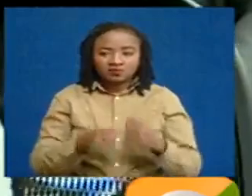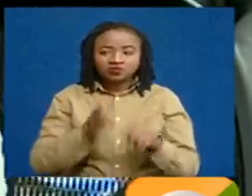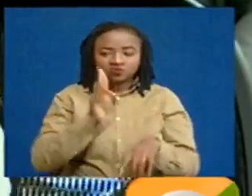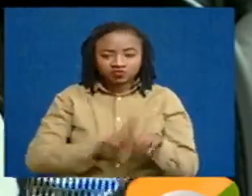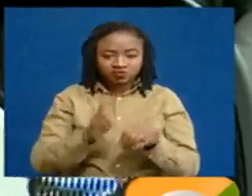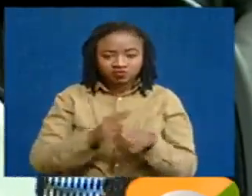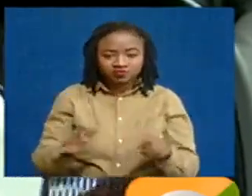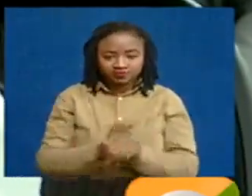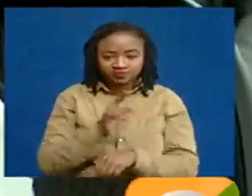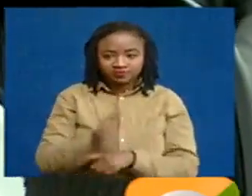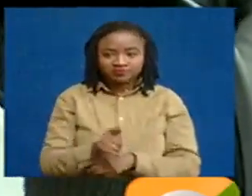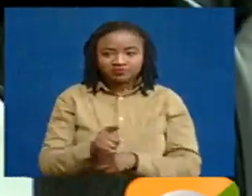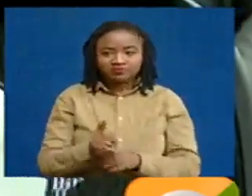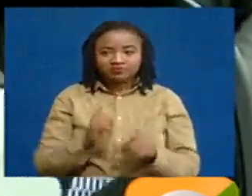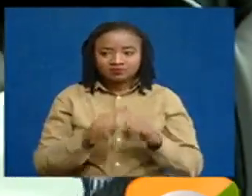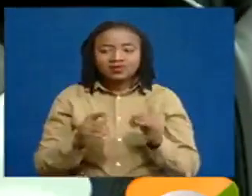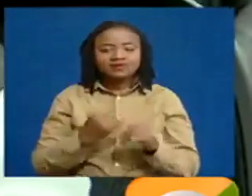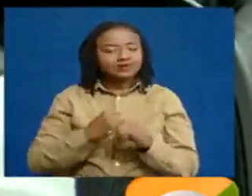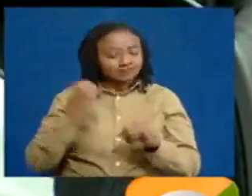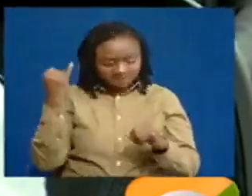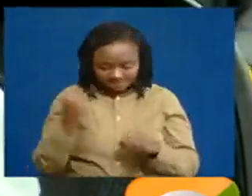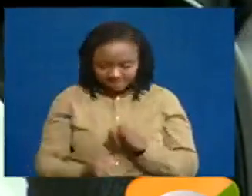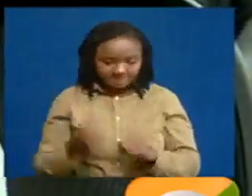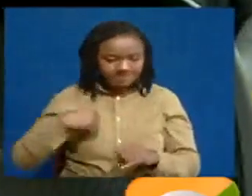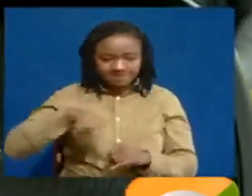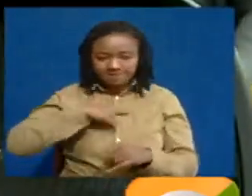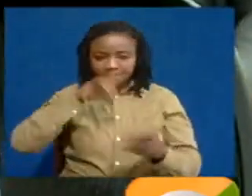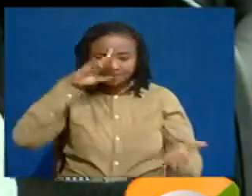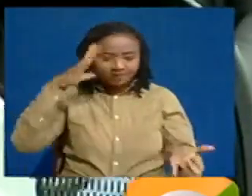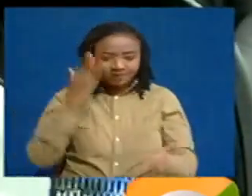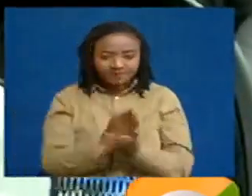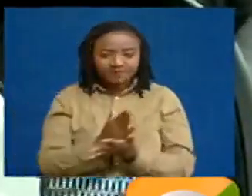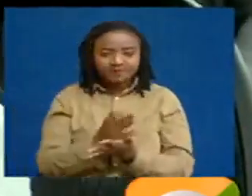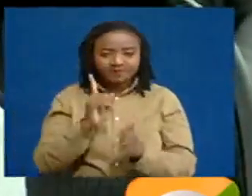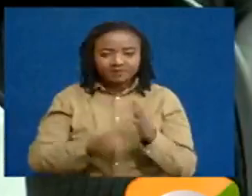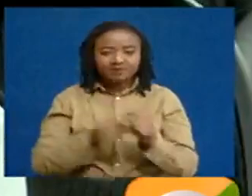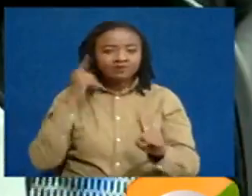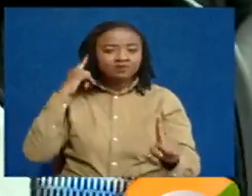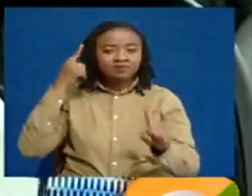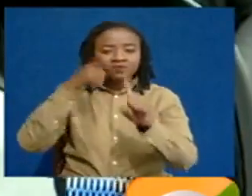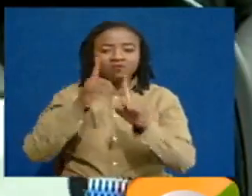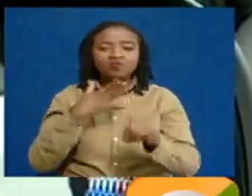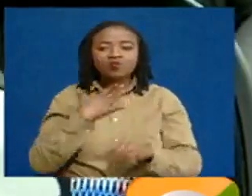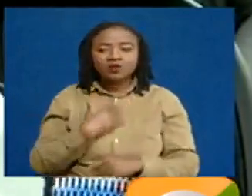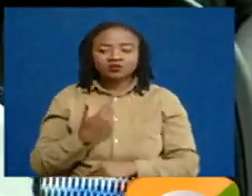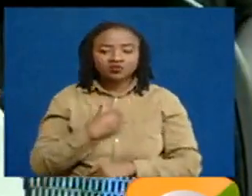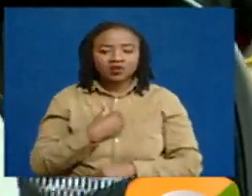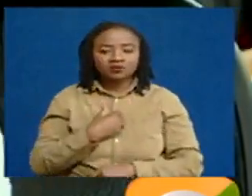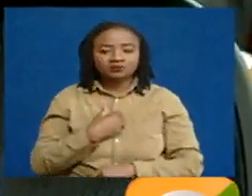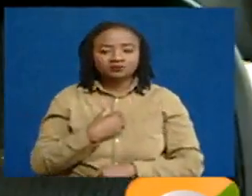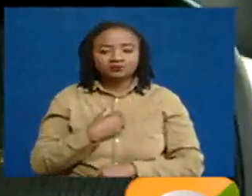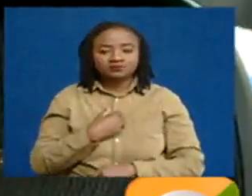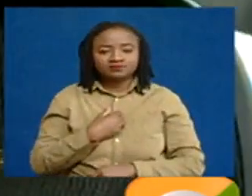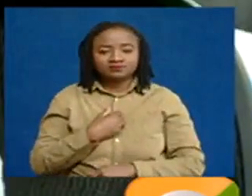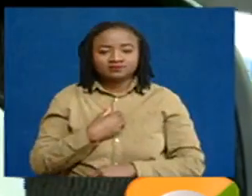this. But eventually, we believe that the ultimate goal is having a robust health system, and we will achieve this